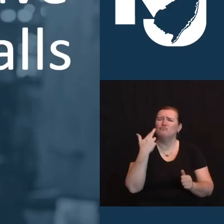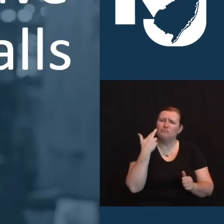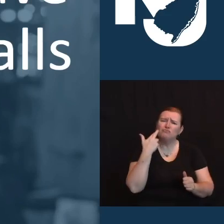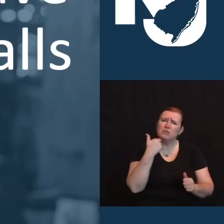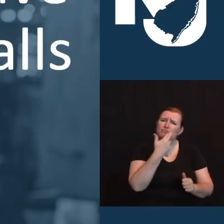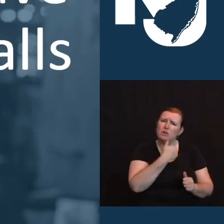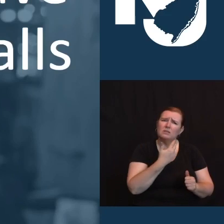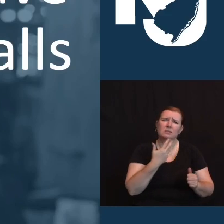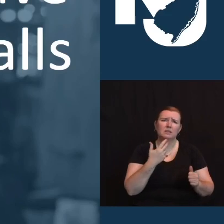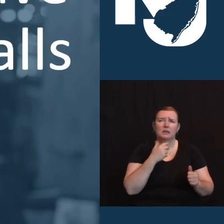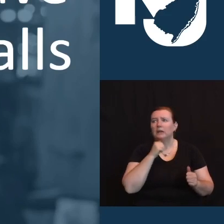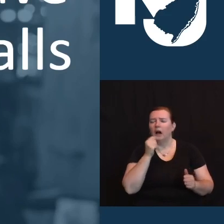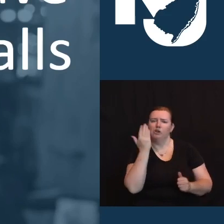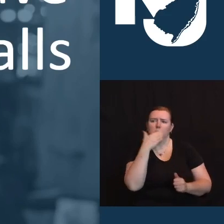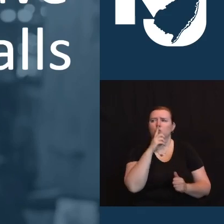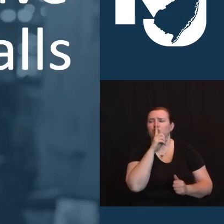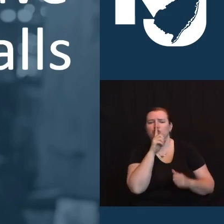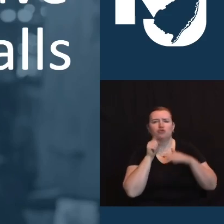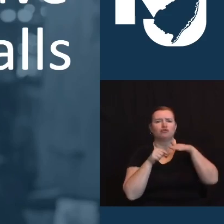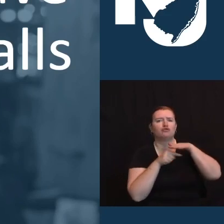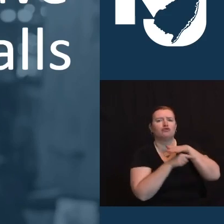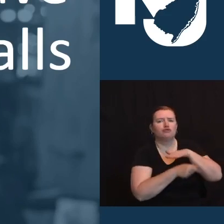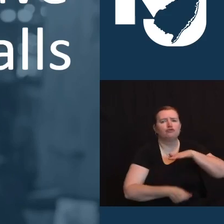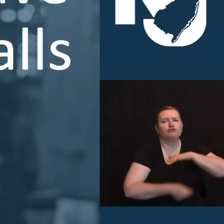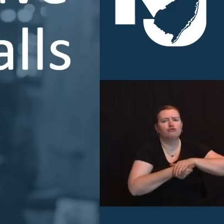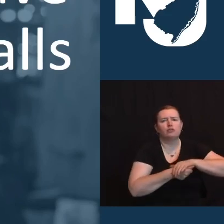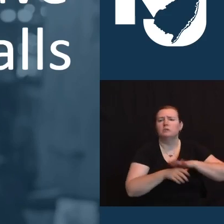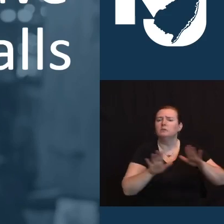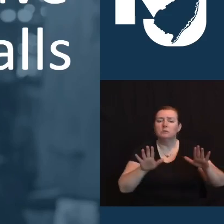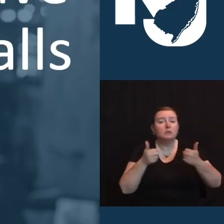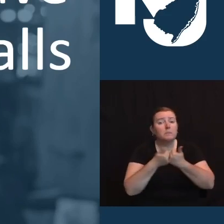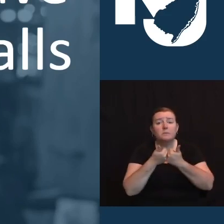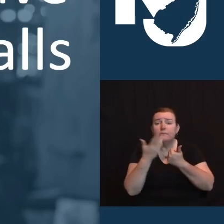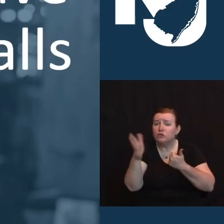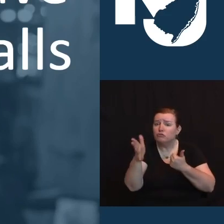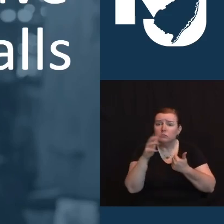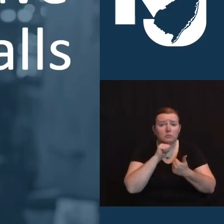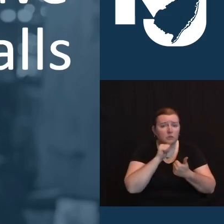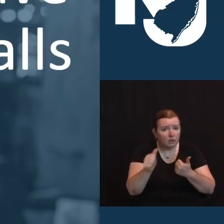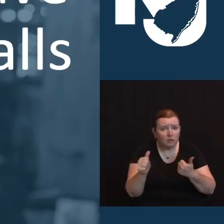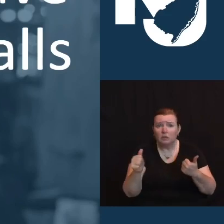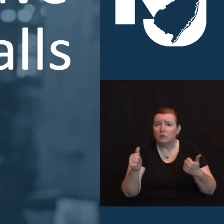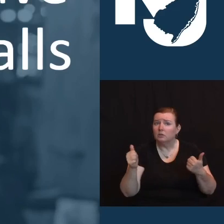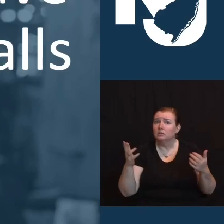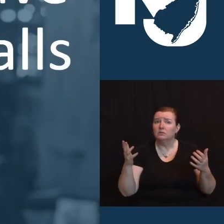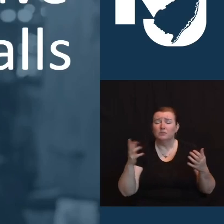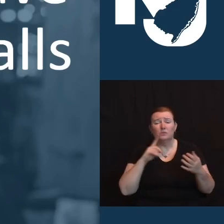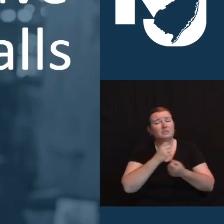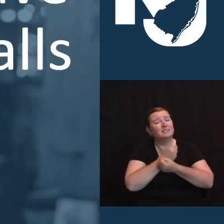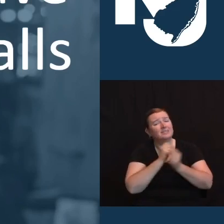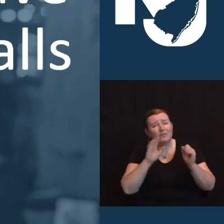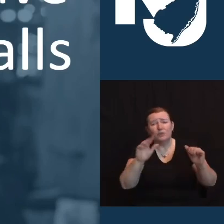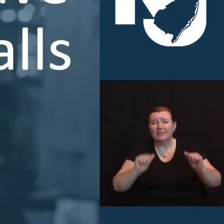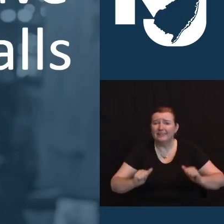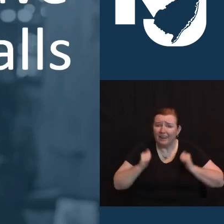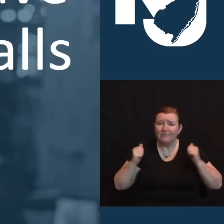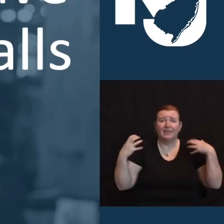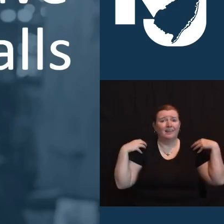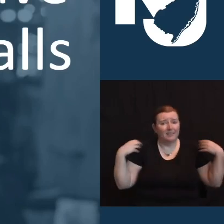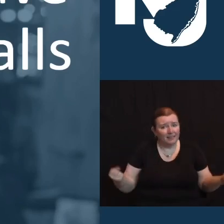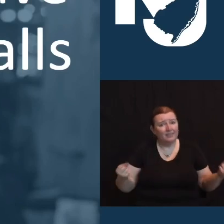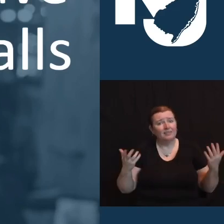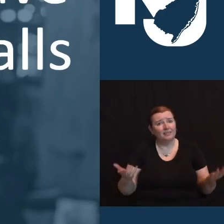runs around them. This is not a game. This is about public health and safety. I fully understand the hardships that our restaurant